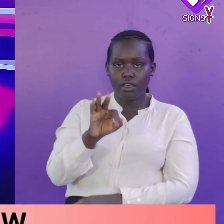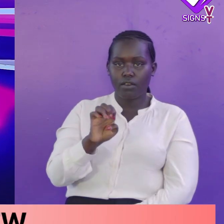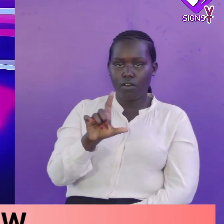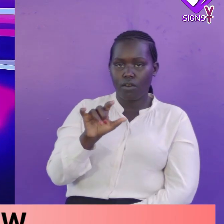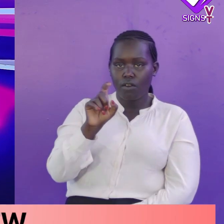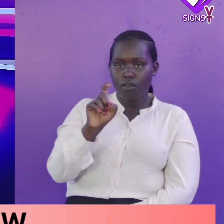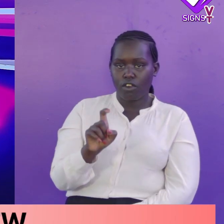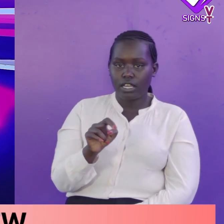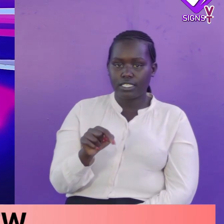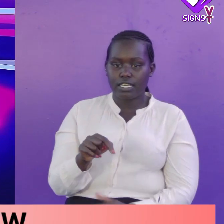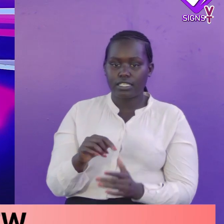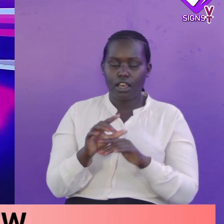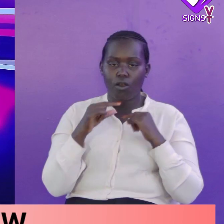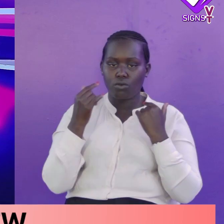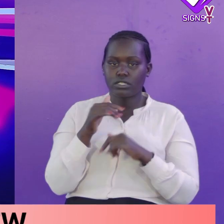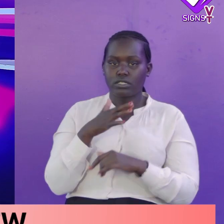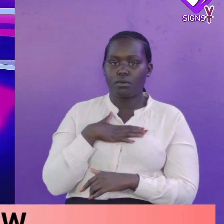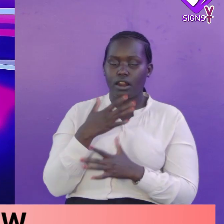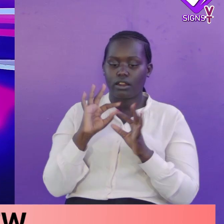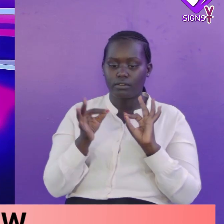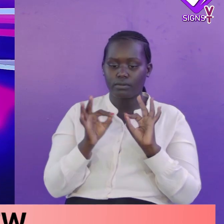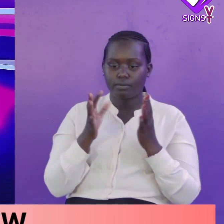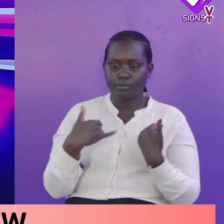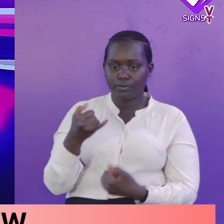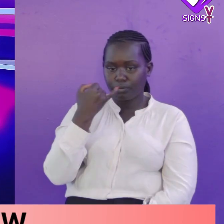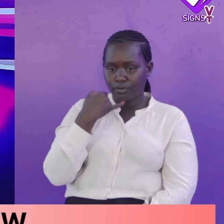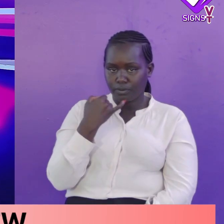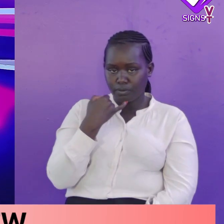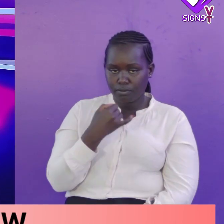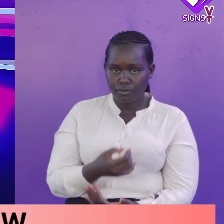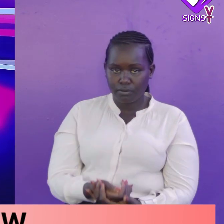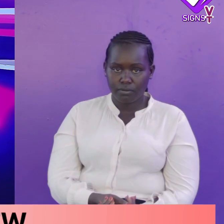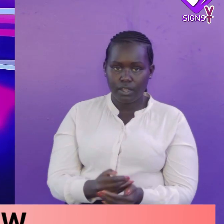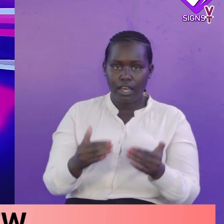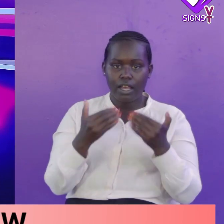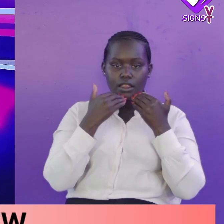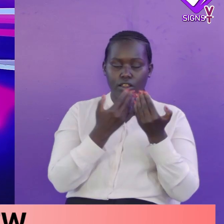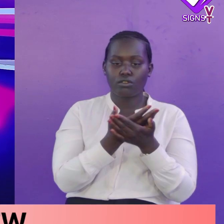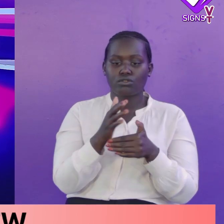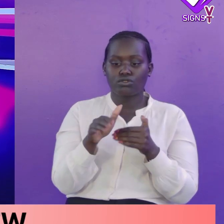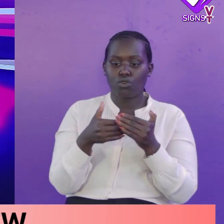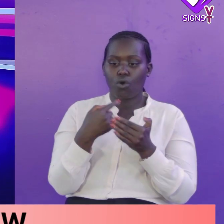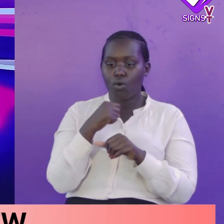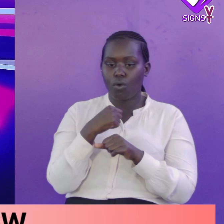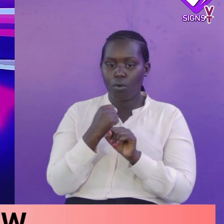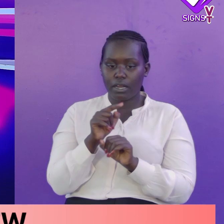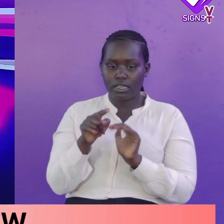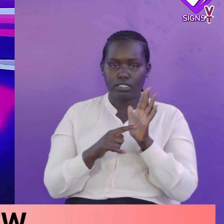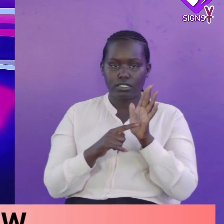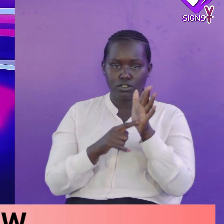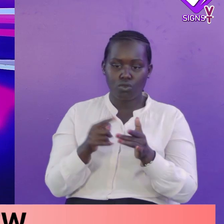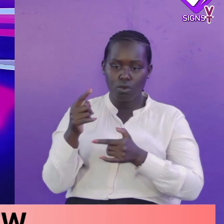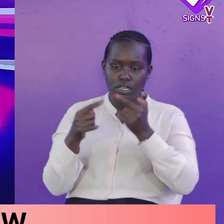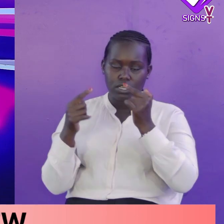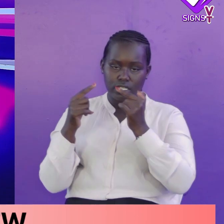Makona as my co-host, and our sign language interpreter has been Irene Chebiwot. Thanks to all that made this show a